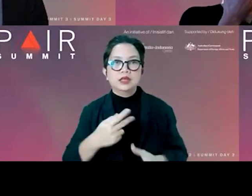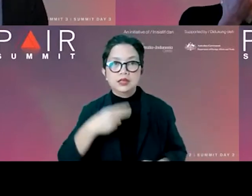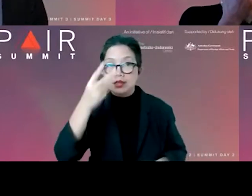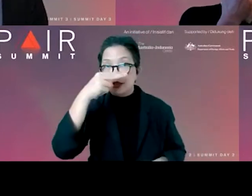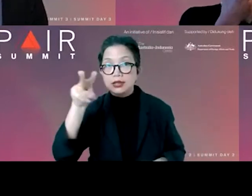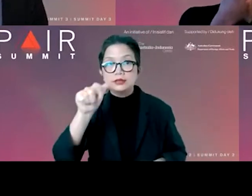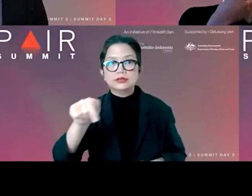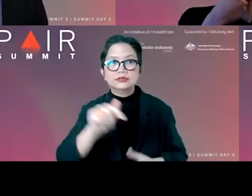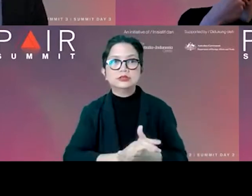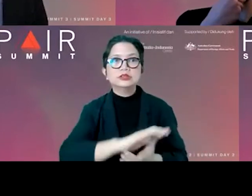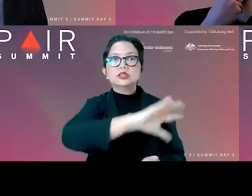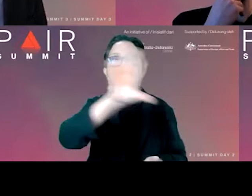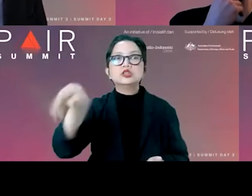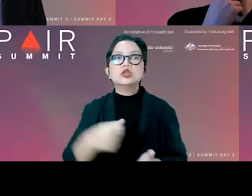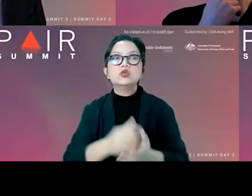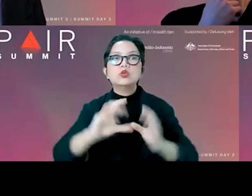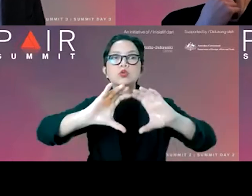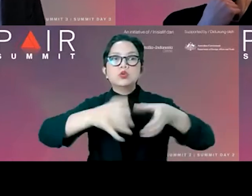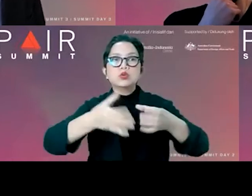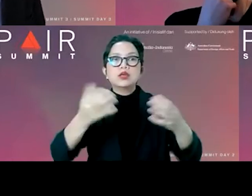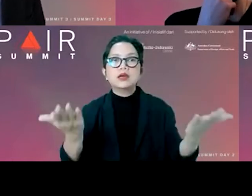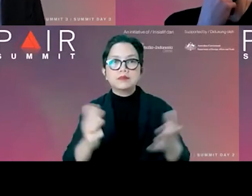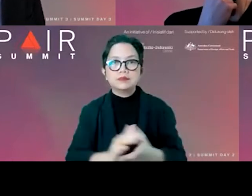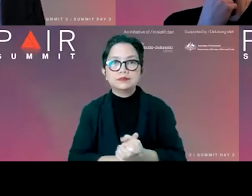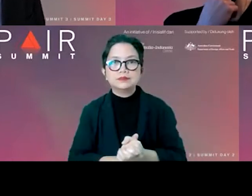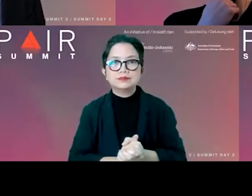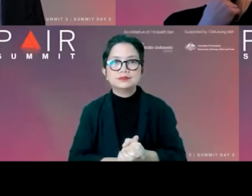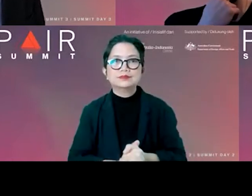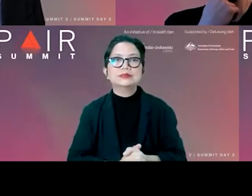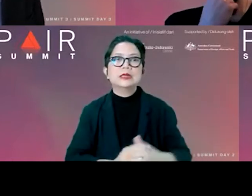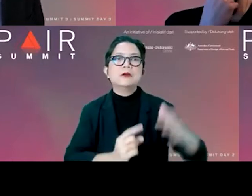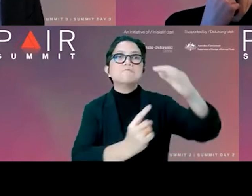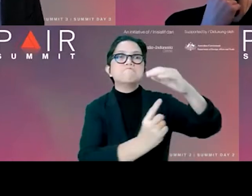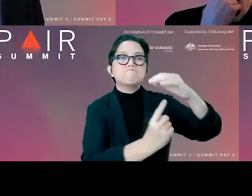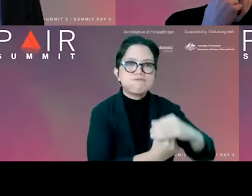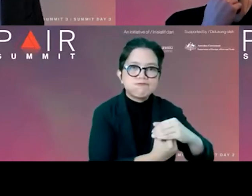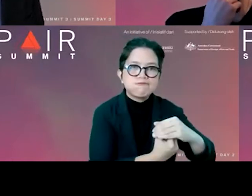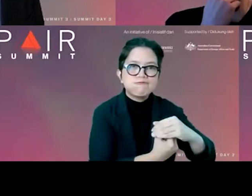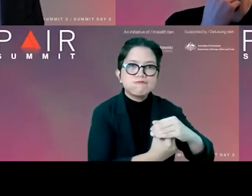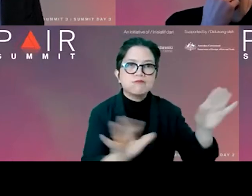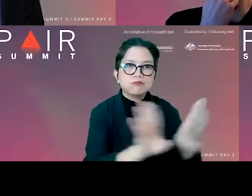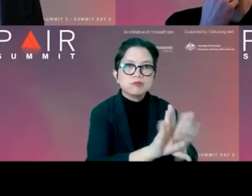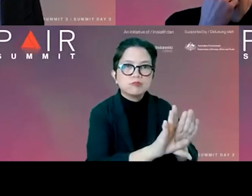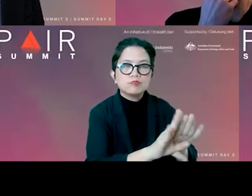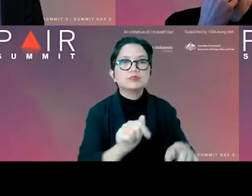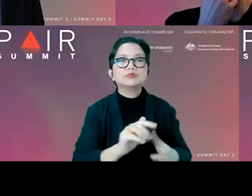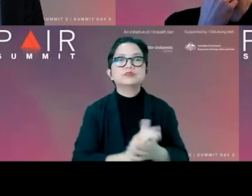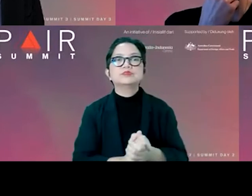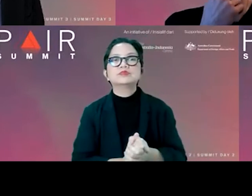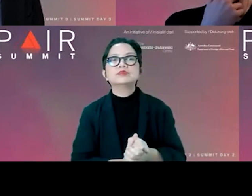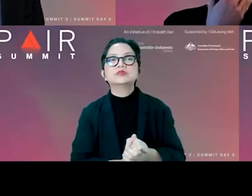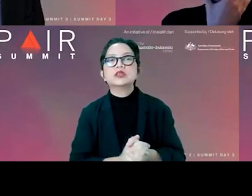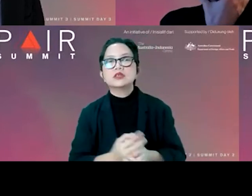lockdown, the vaccination rates then increase, which releases the lockdown and